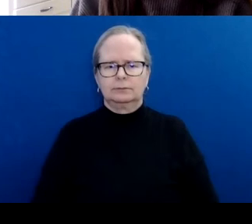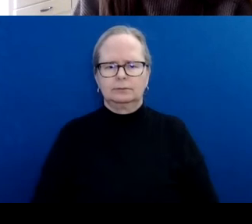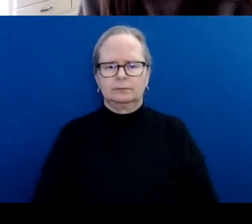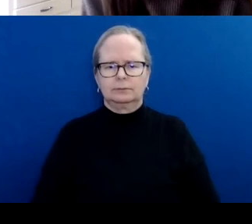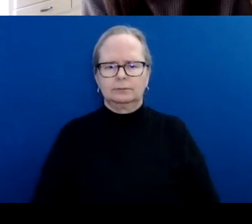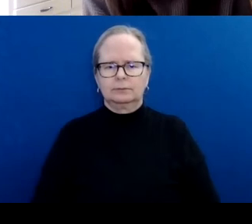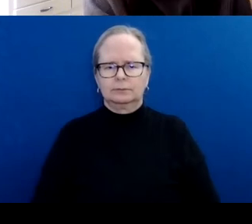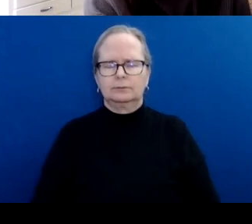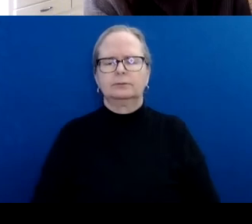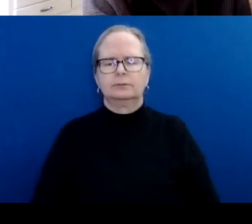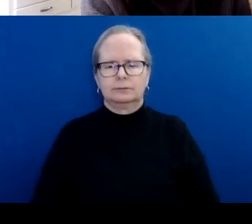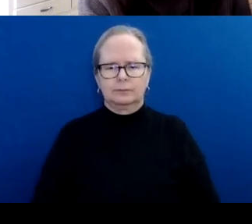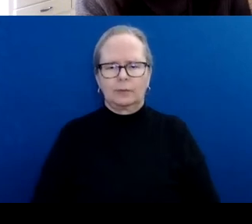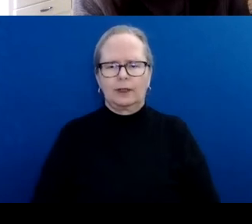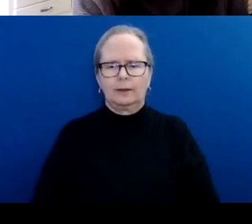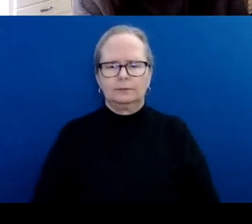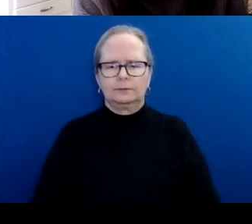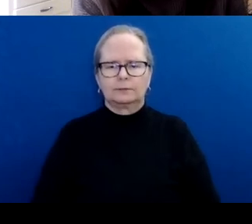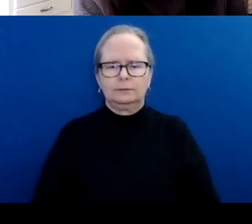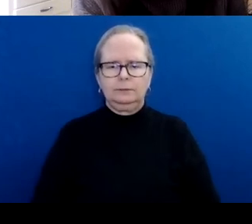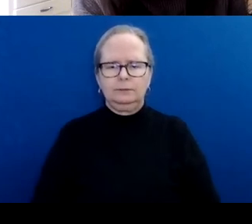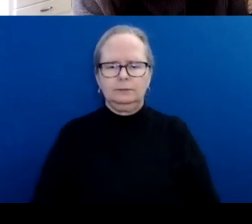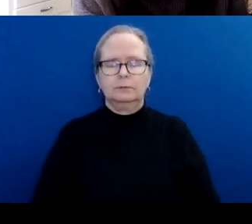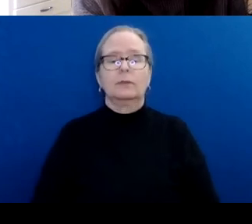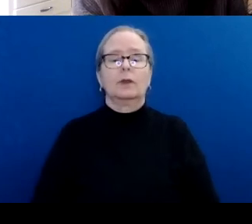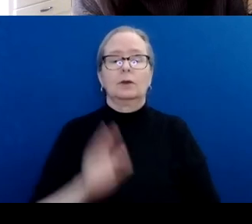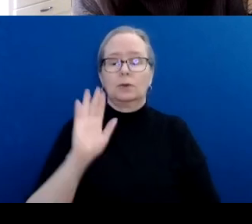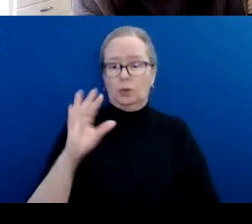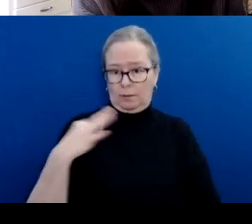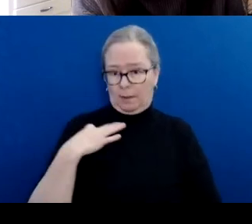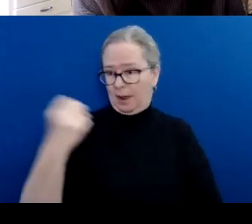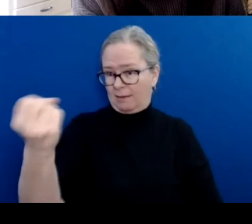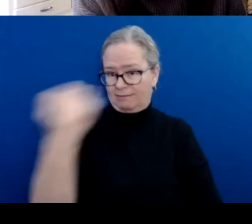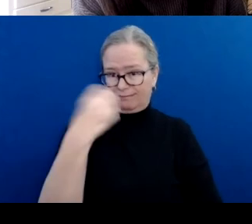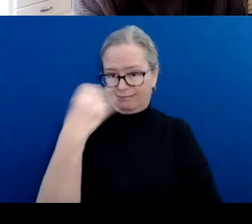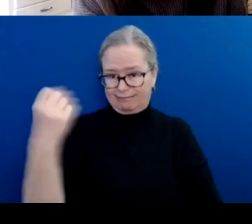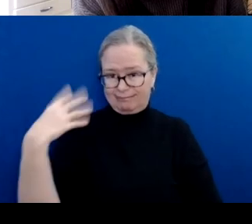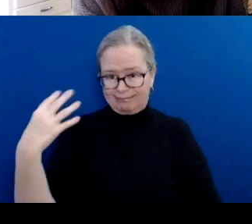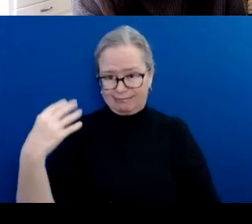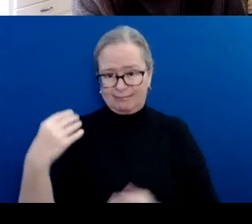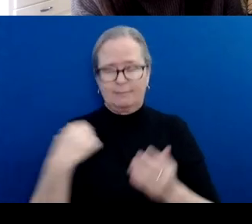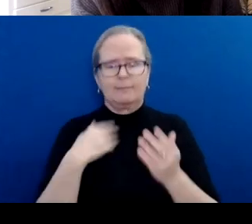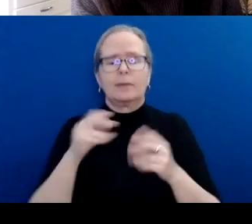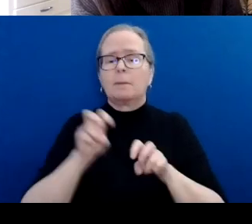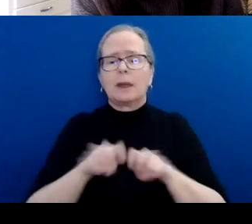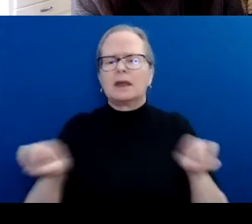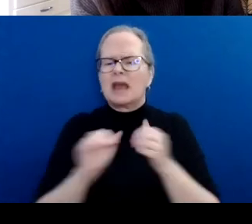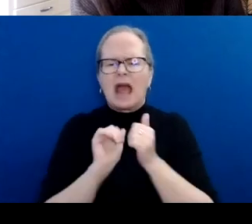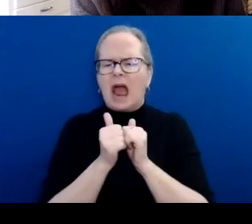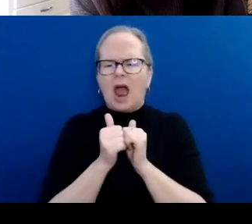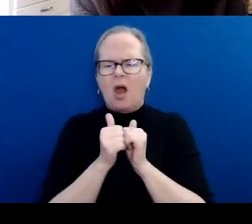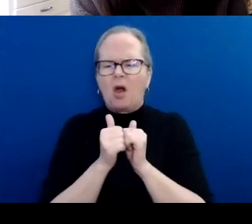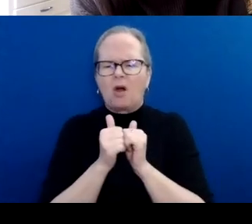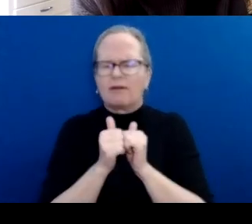Based on the information you provide in your application, assessors will rate the level to which they agree or disagree with